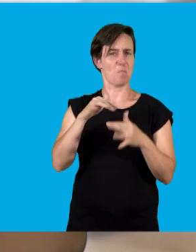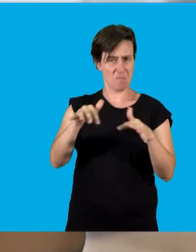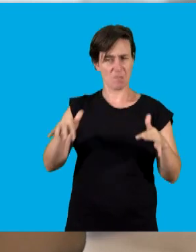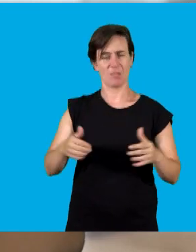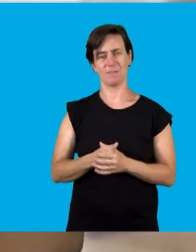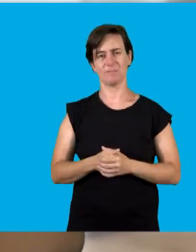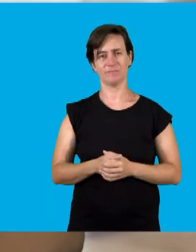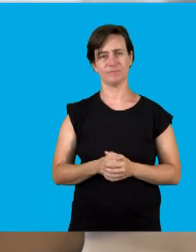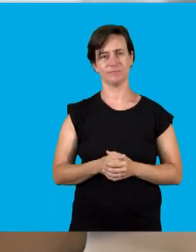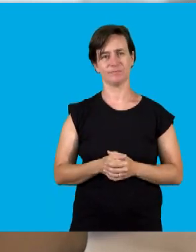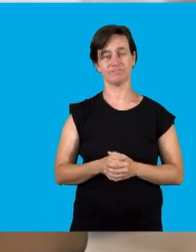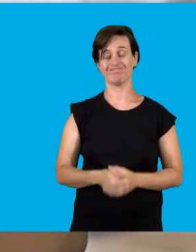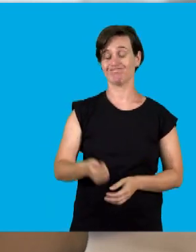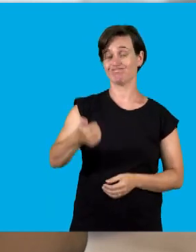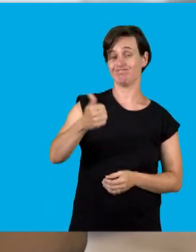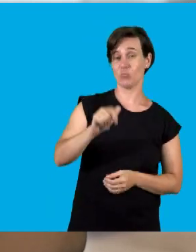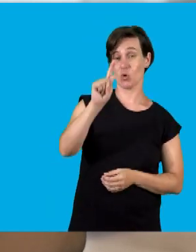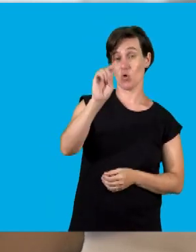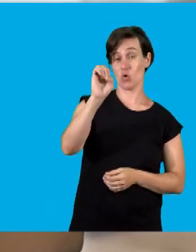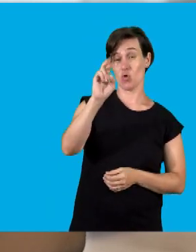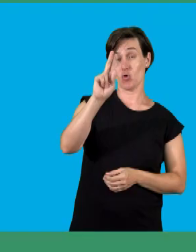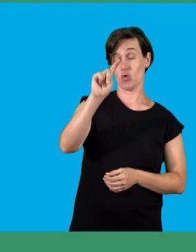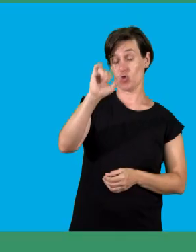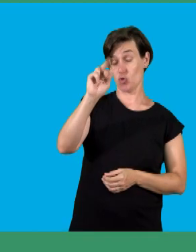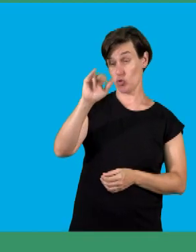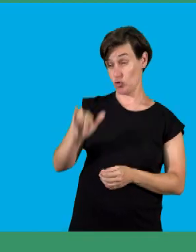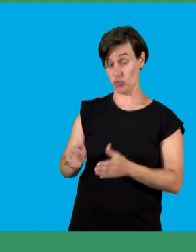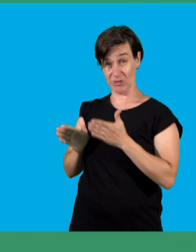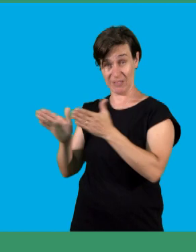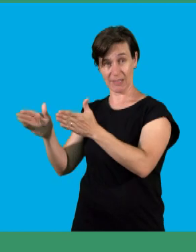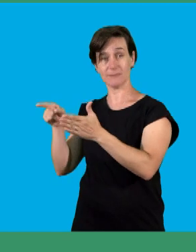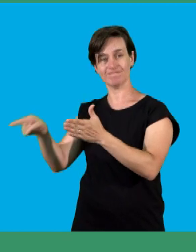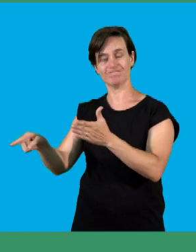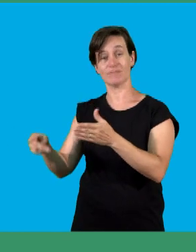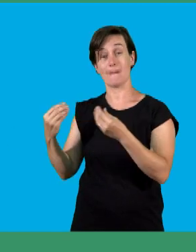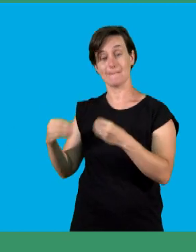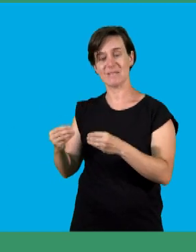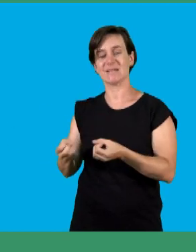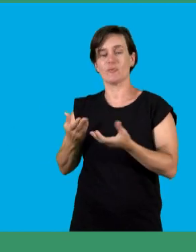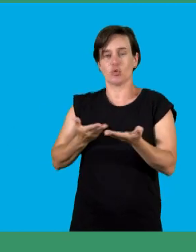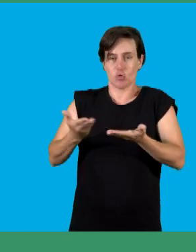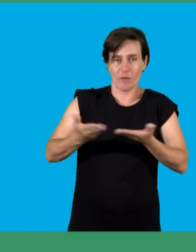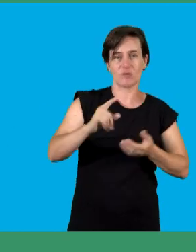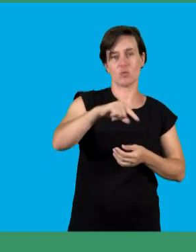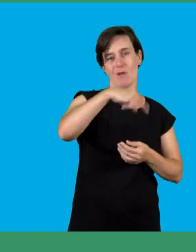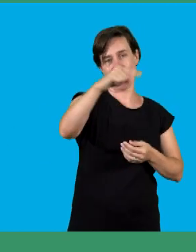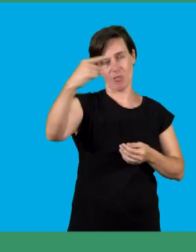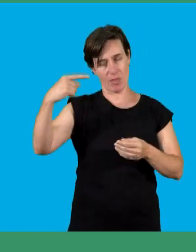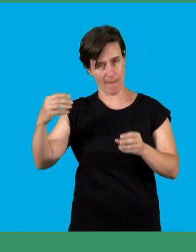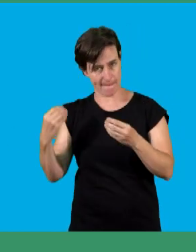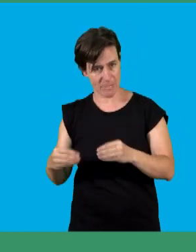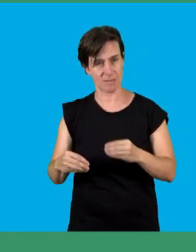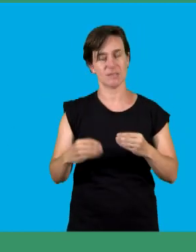a consumer. Then moving on to the tertiary sector, businesses that offer services to